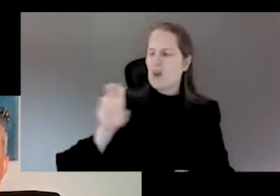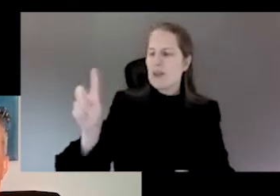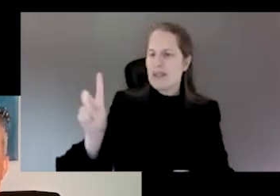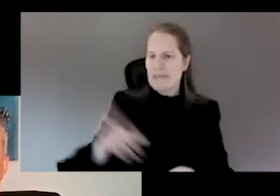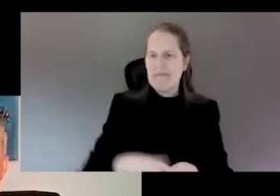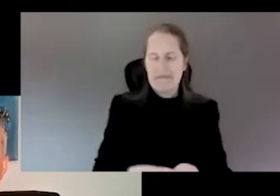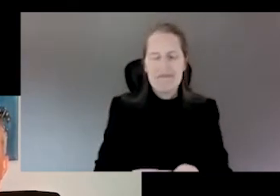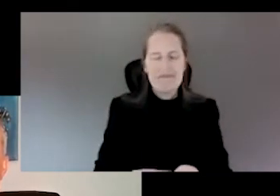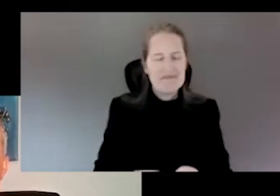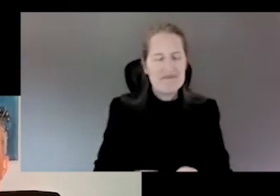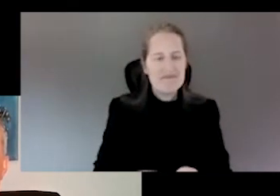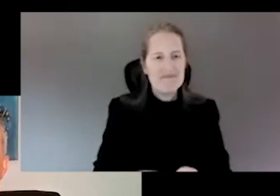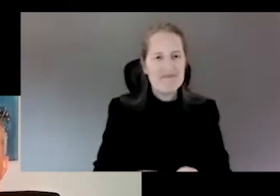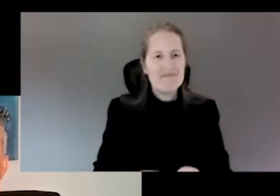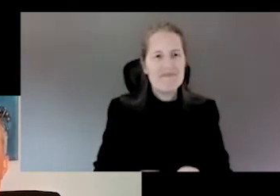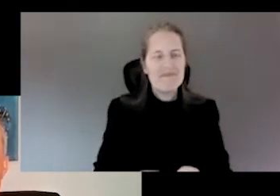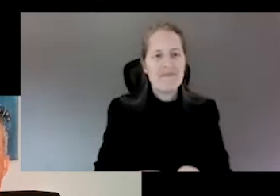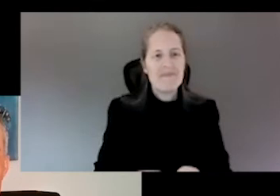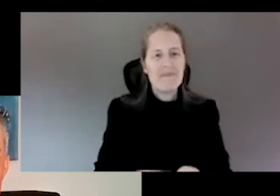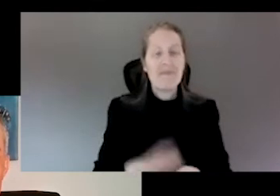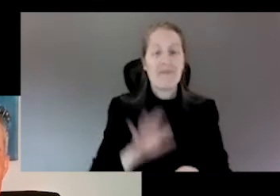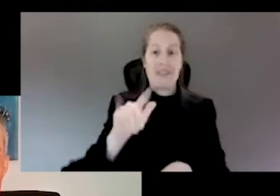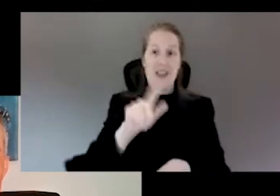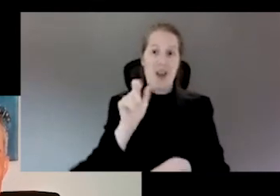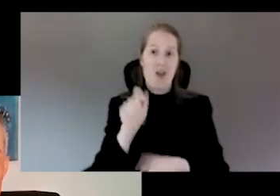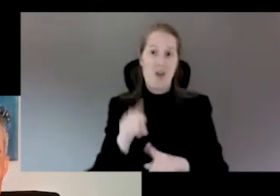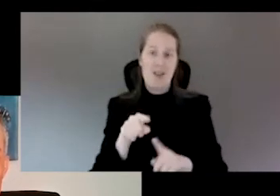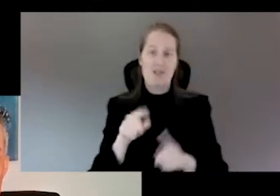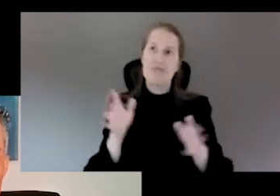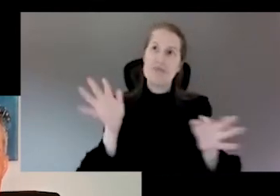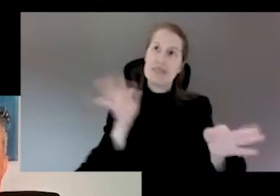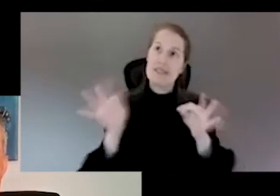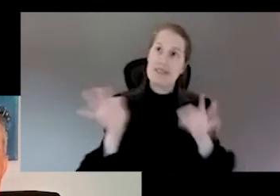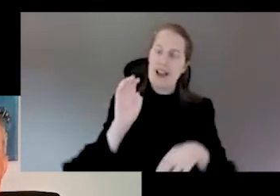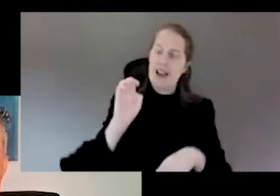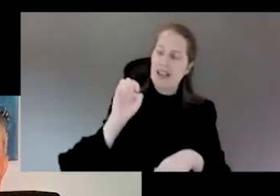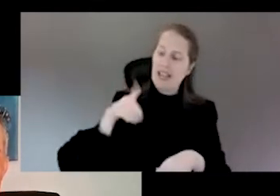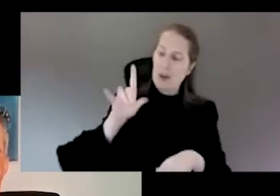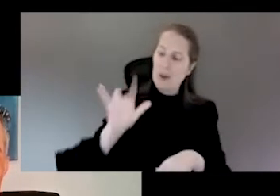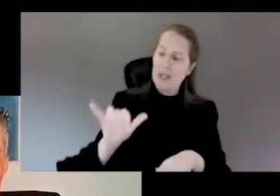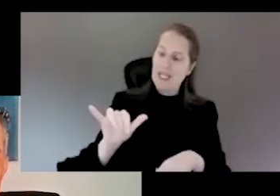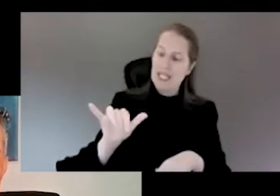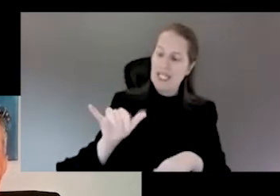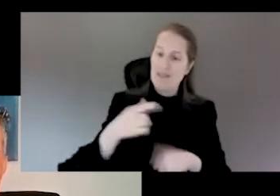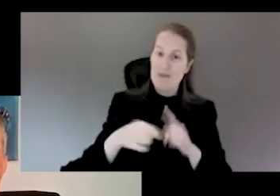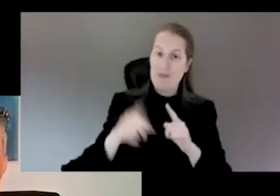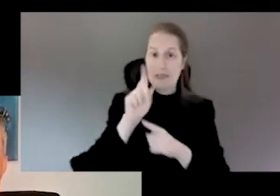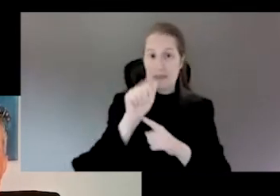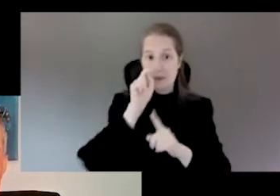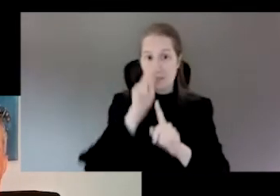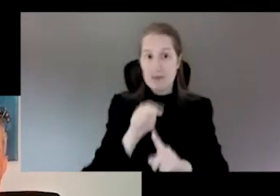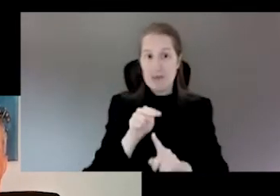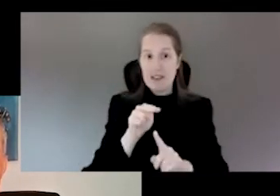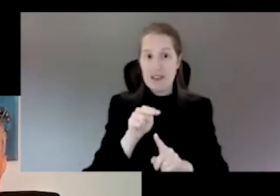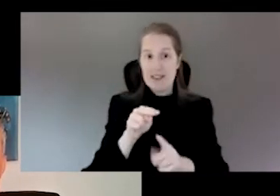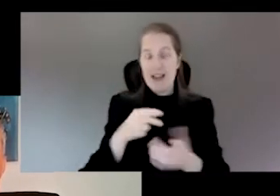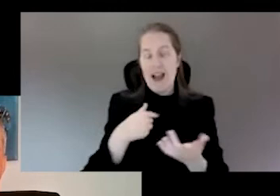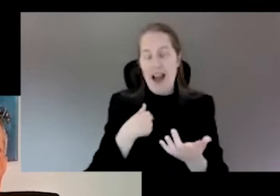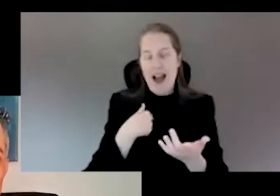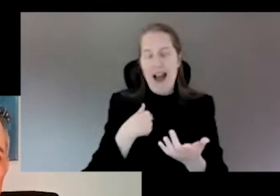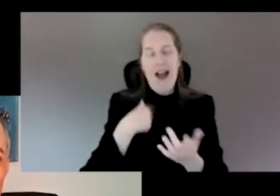And you know, with that question about defining equity from a disability perspective, I automatically usually go to